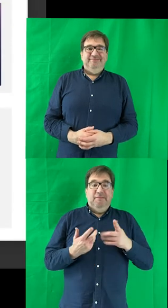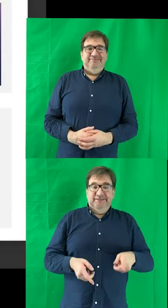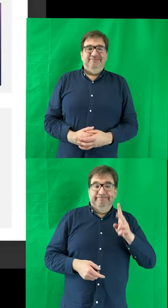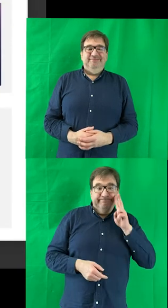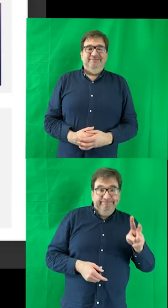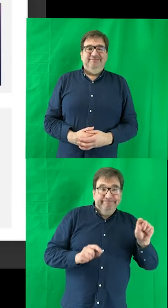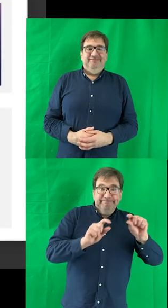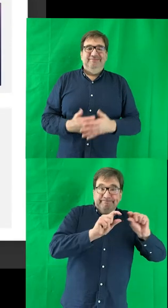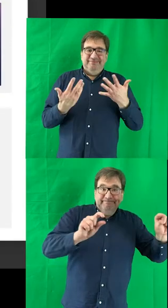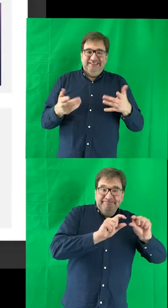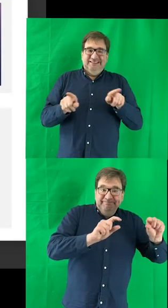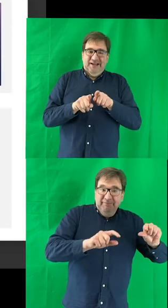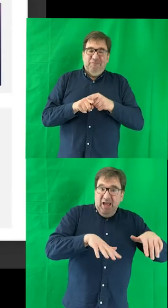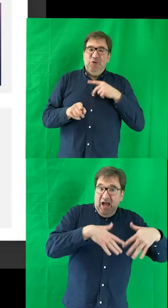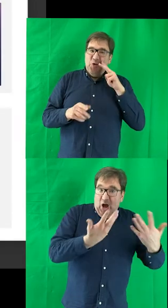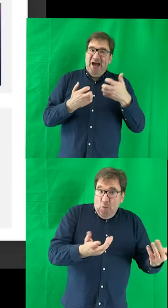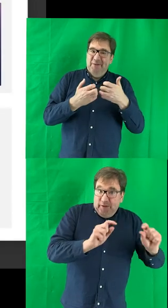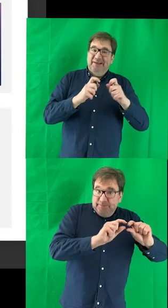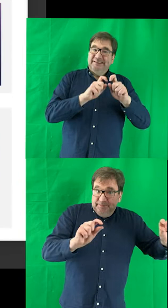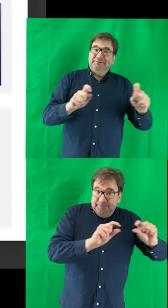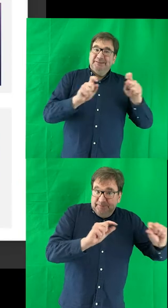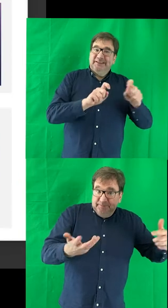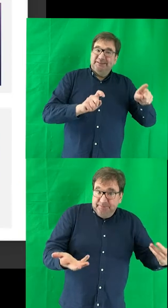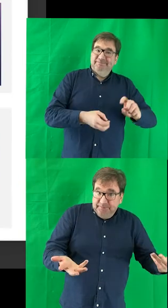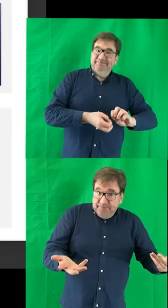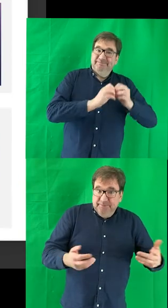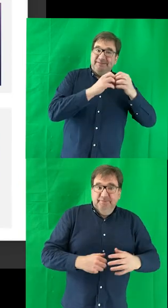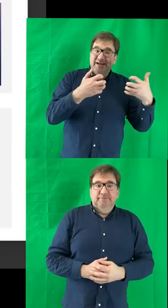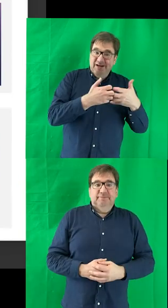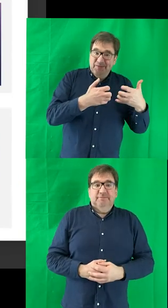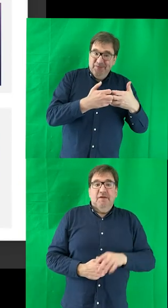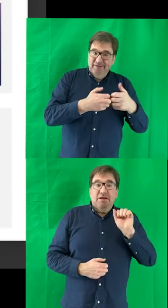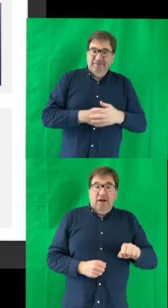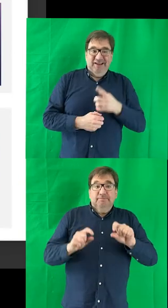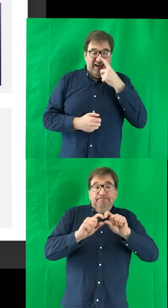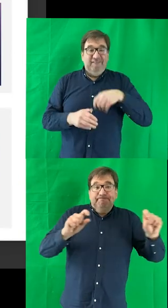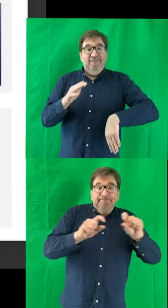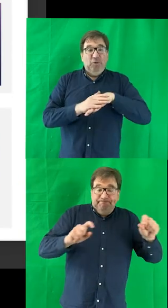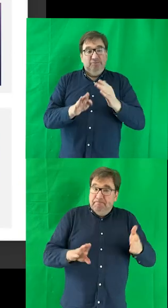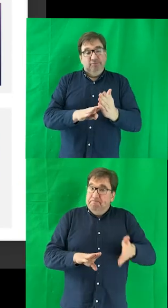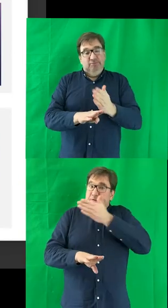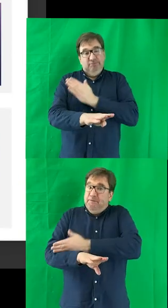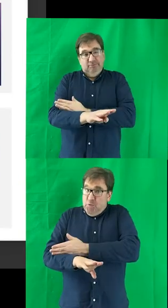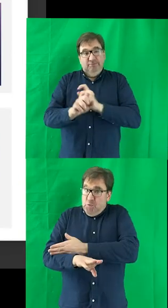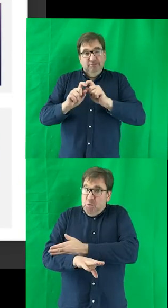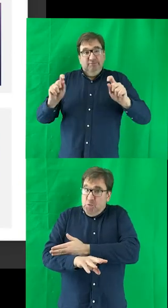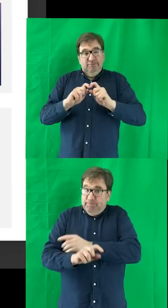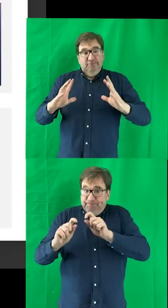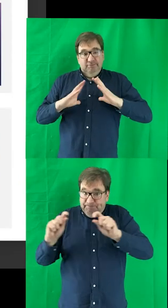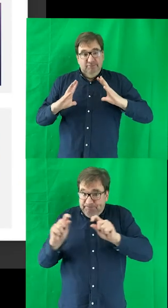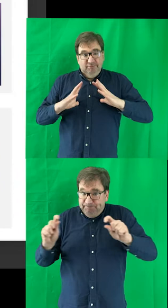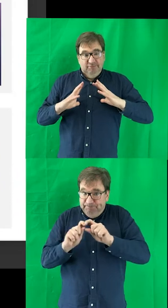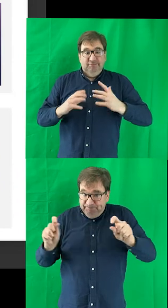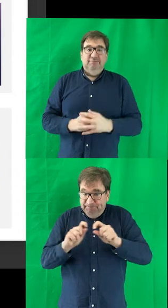And similarly, we need to look at how the subtitles were produced. So we can have entirely pre-produced subtitles,